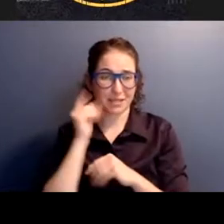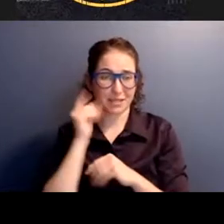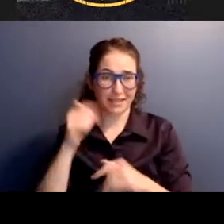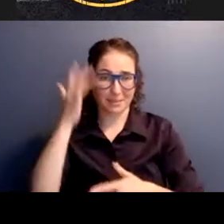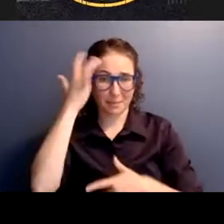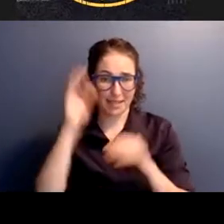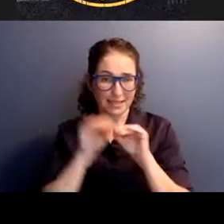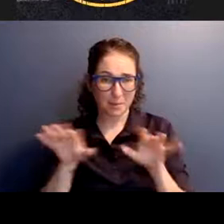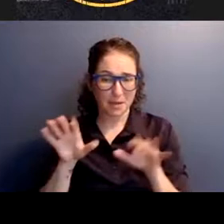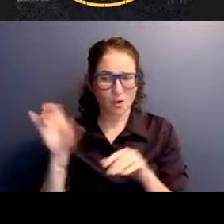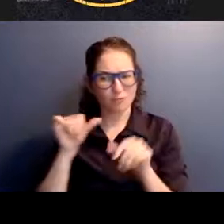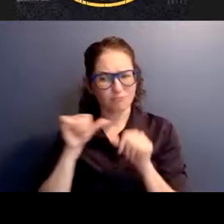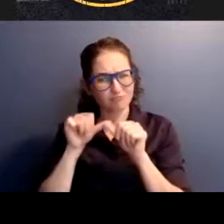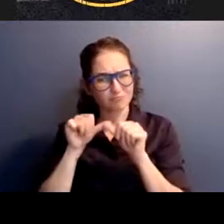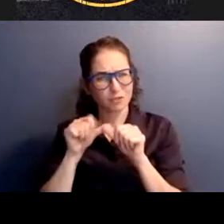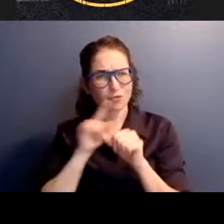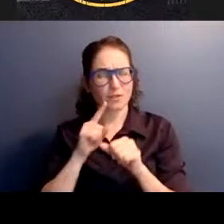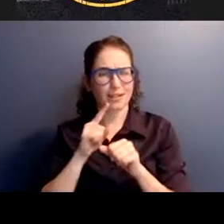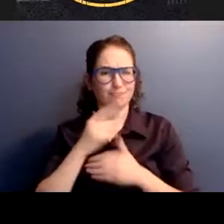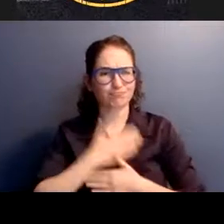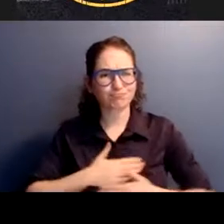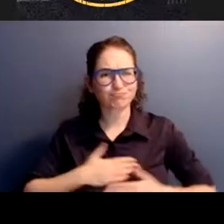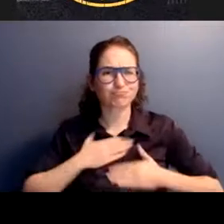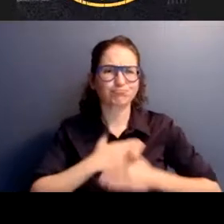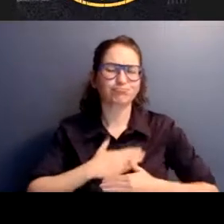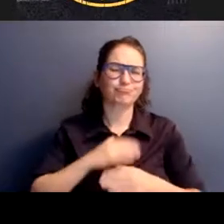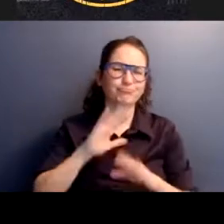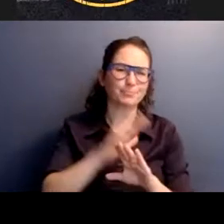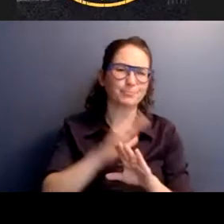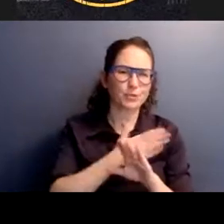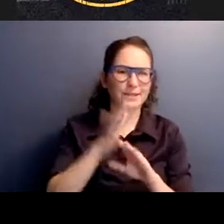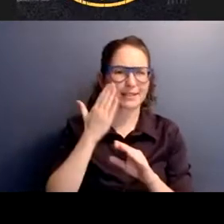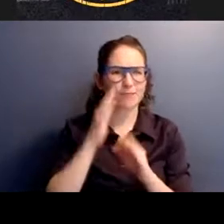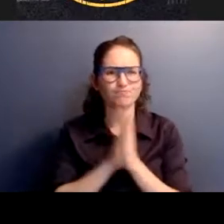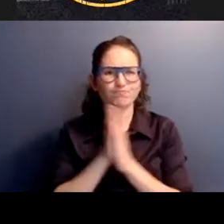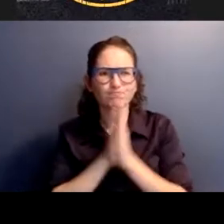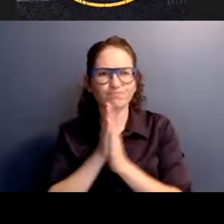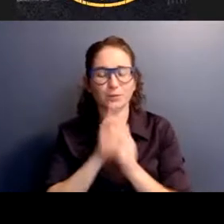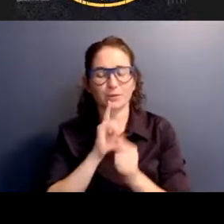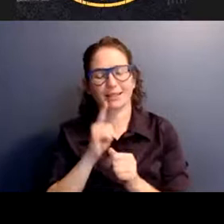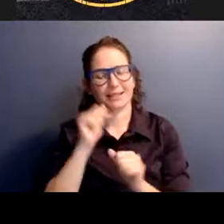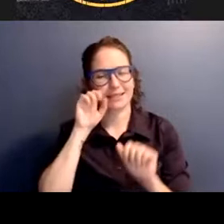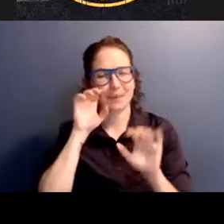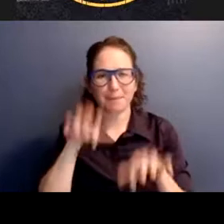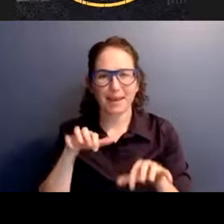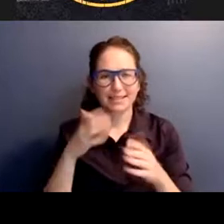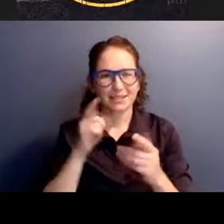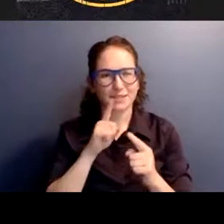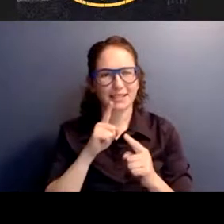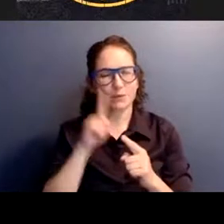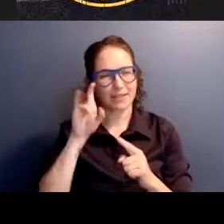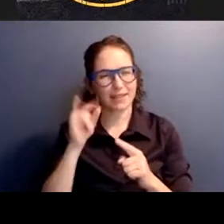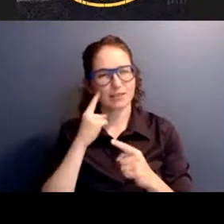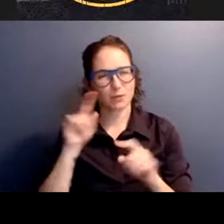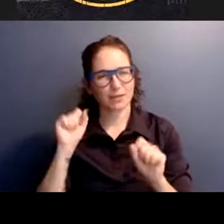through and continue to play with such joy and such fervor is amazing. And that's what we need to heal